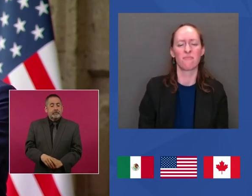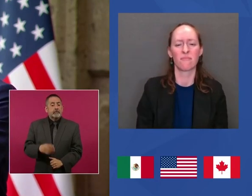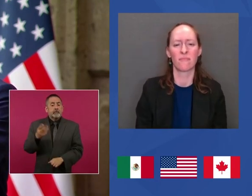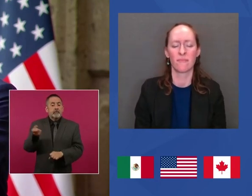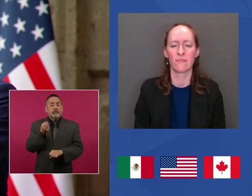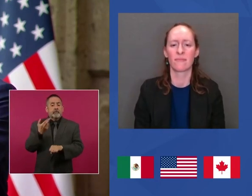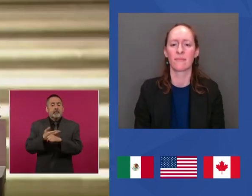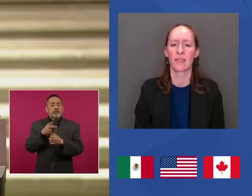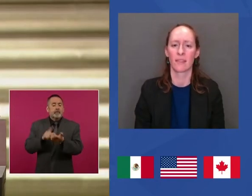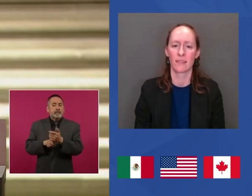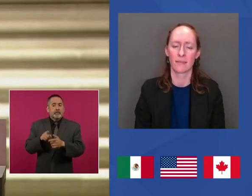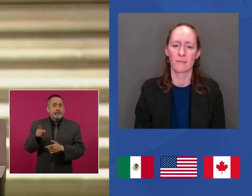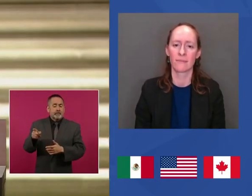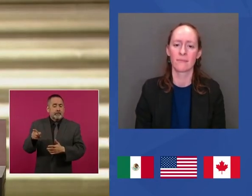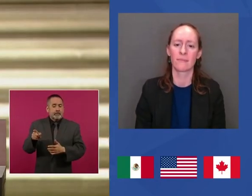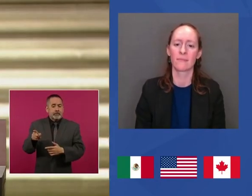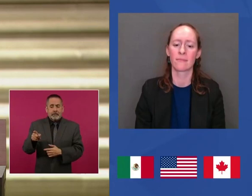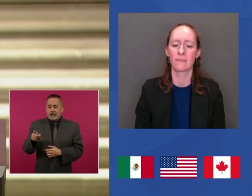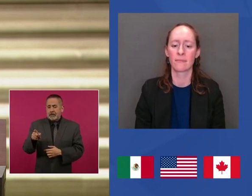The